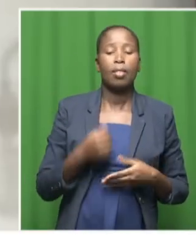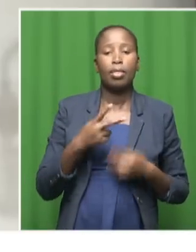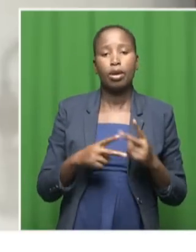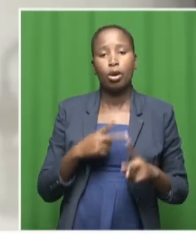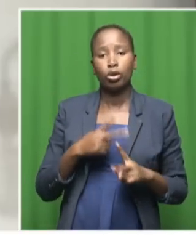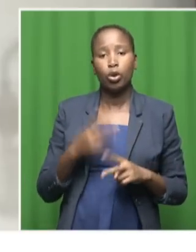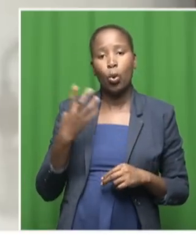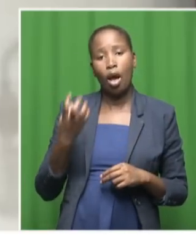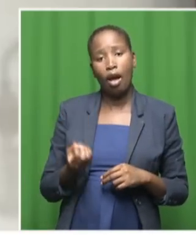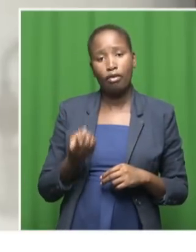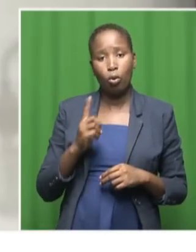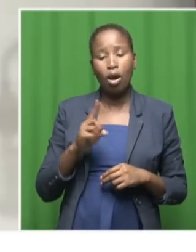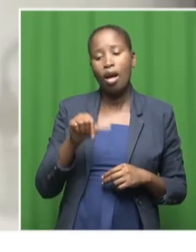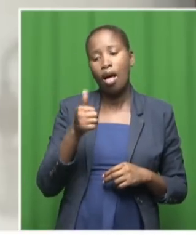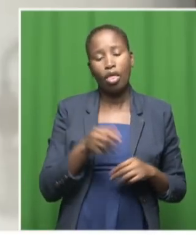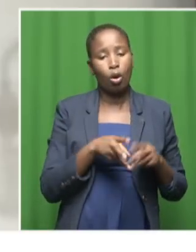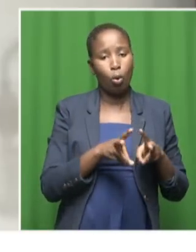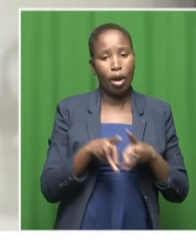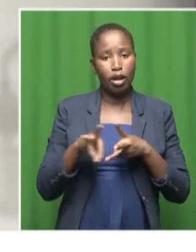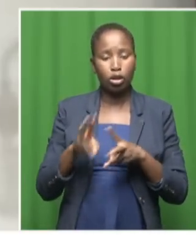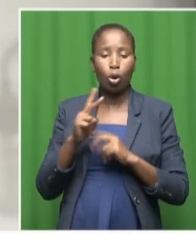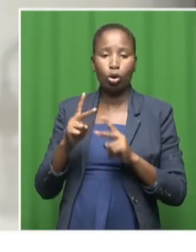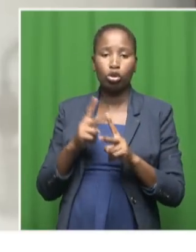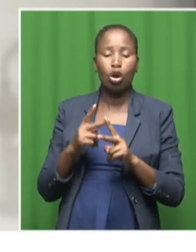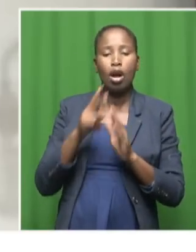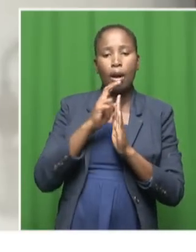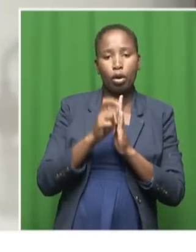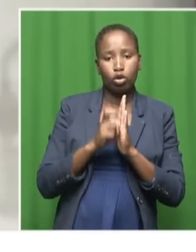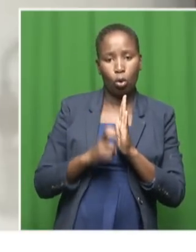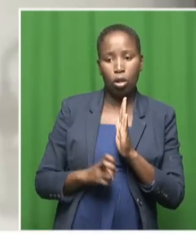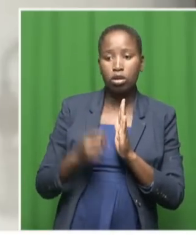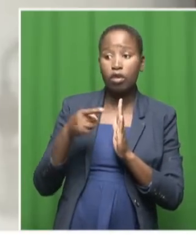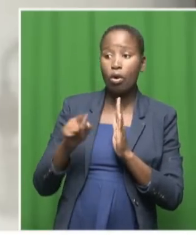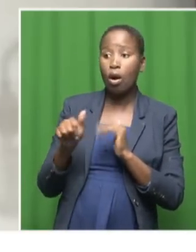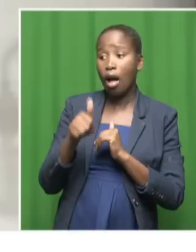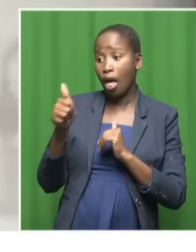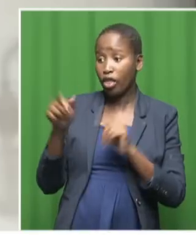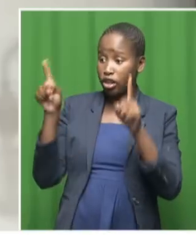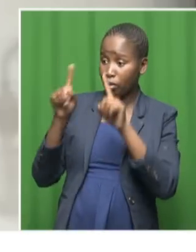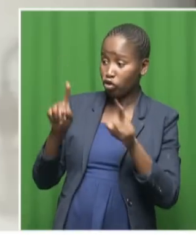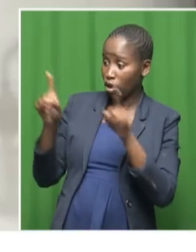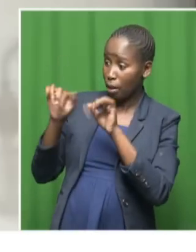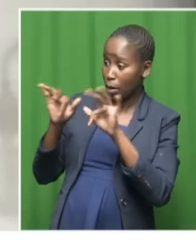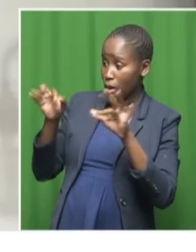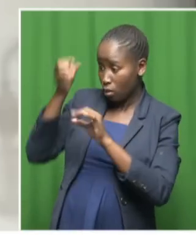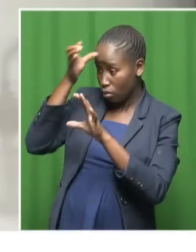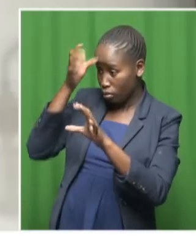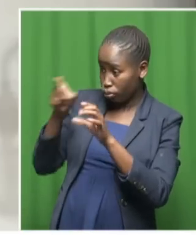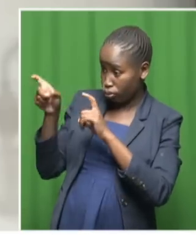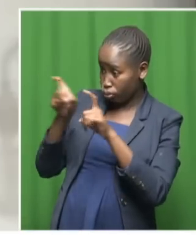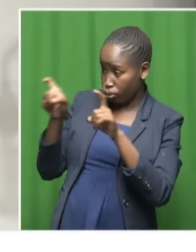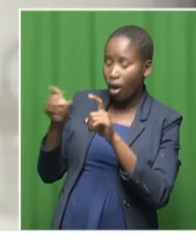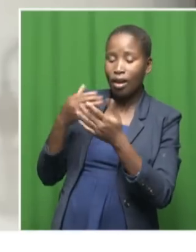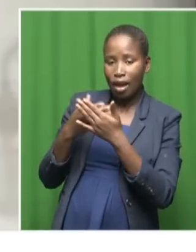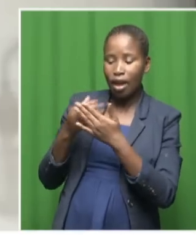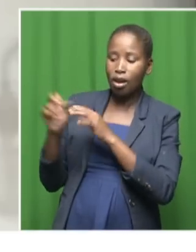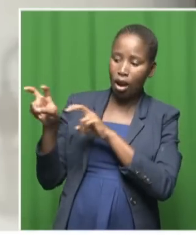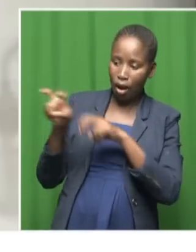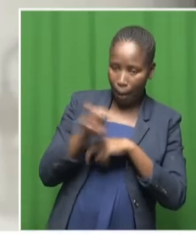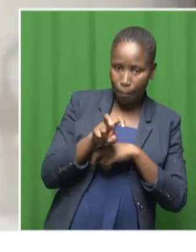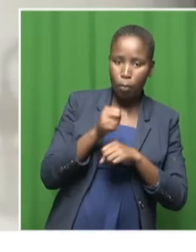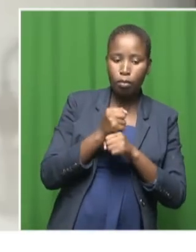a method and a protocol which involves many different specialists to make sure that the beach is closed off, properly